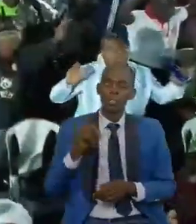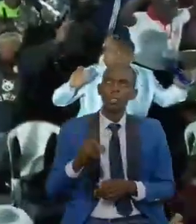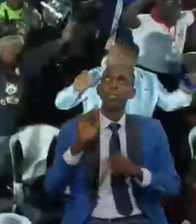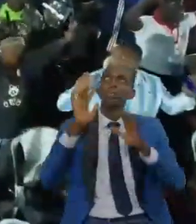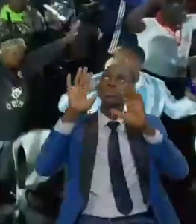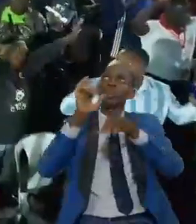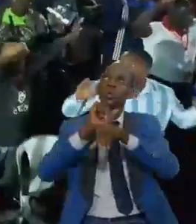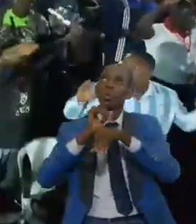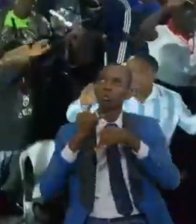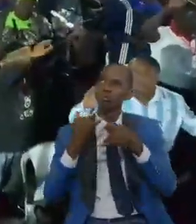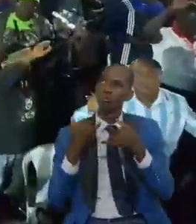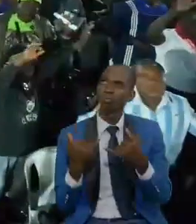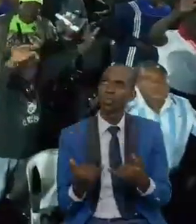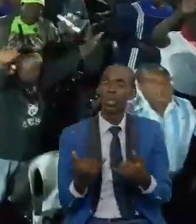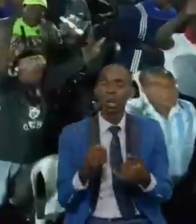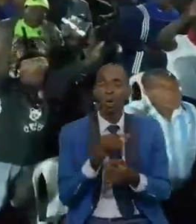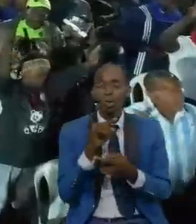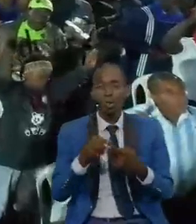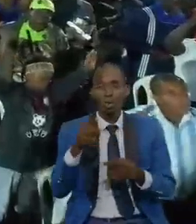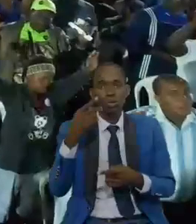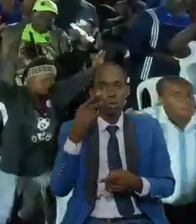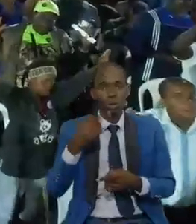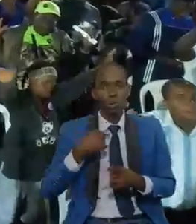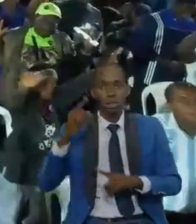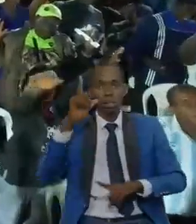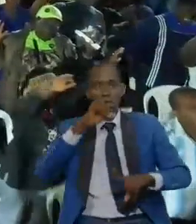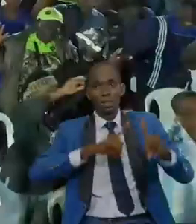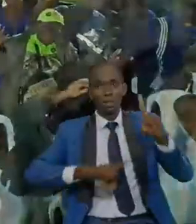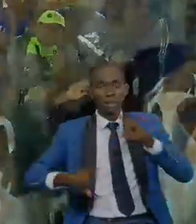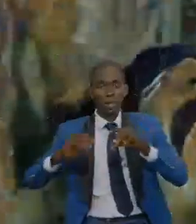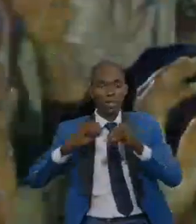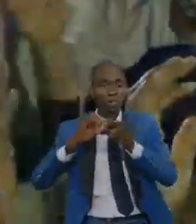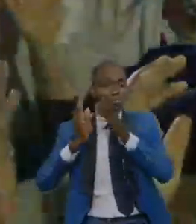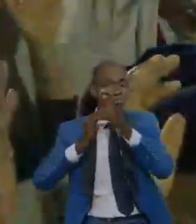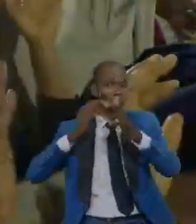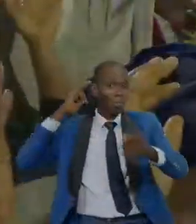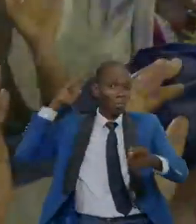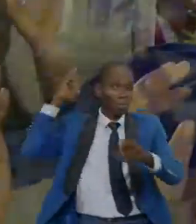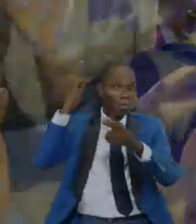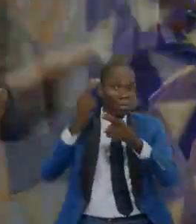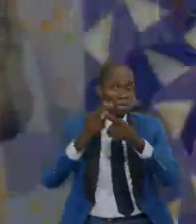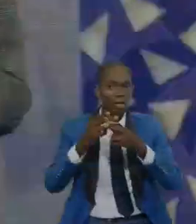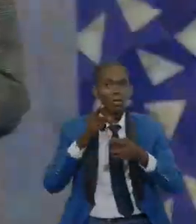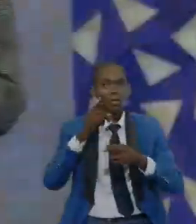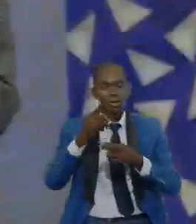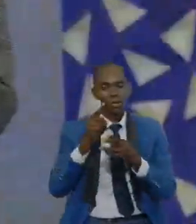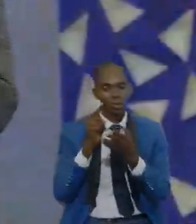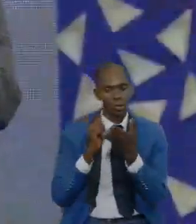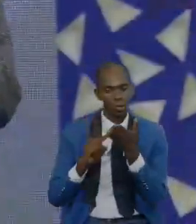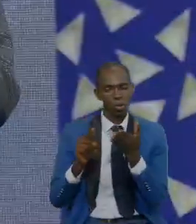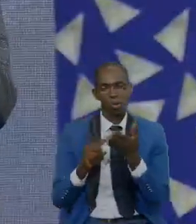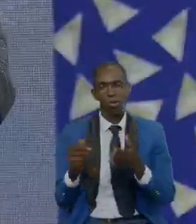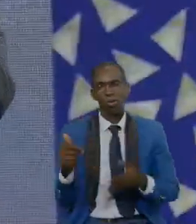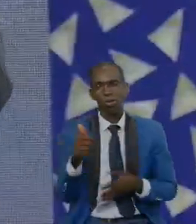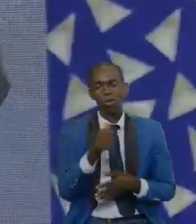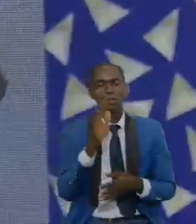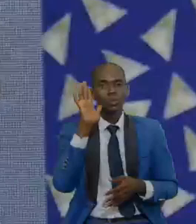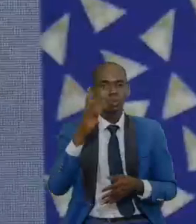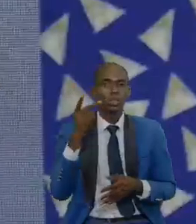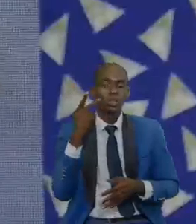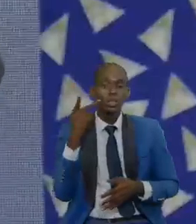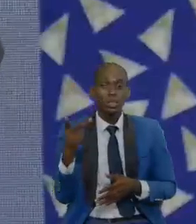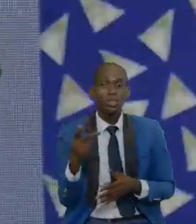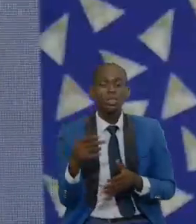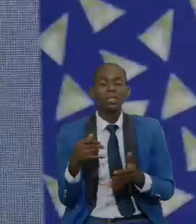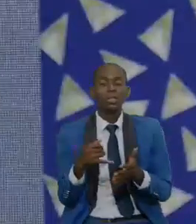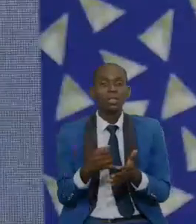And when you hear the final amen, you check up yourself, you see it